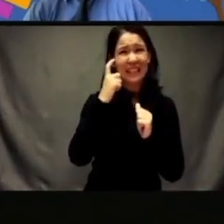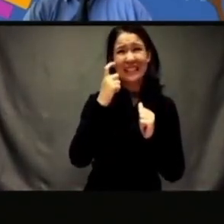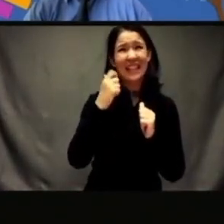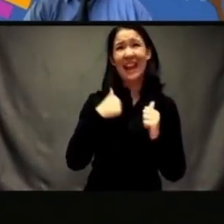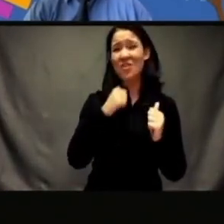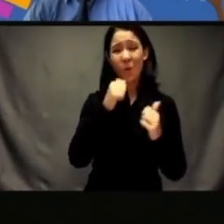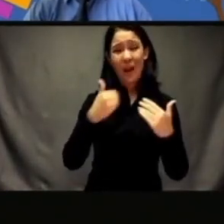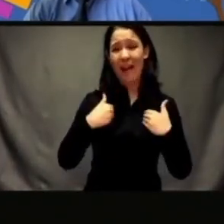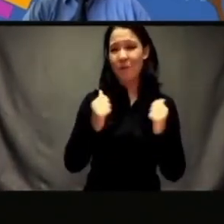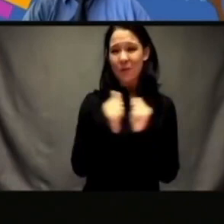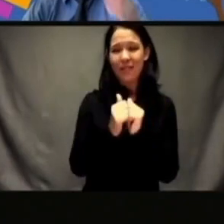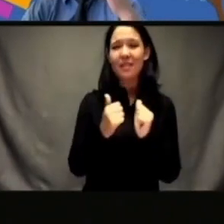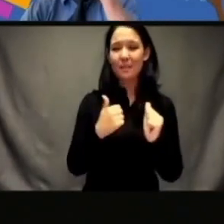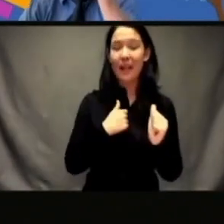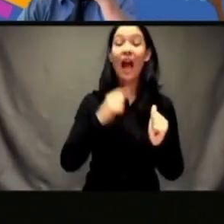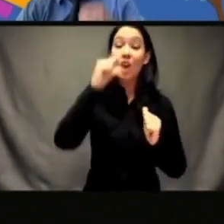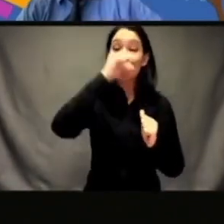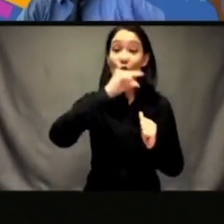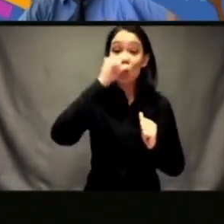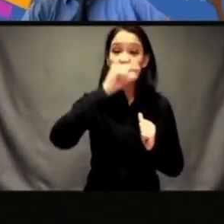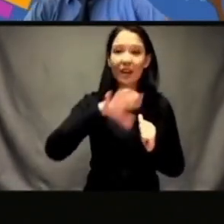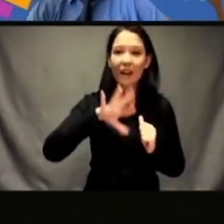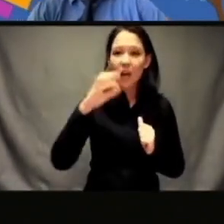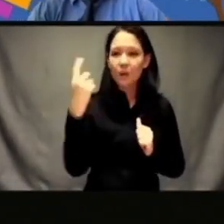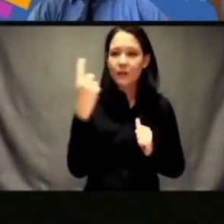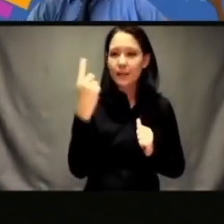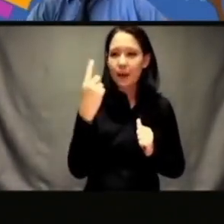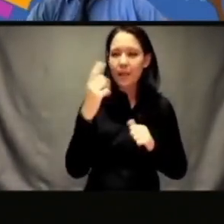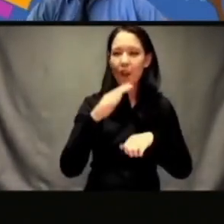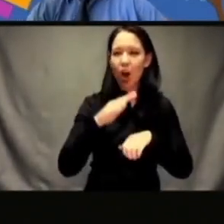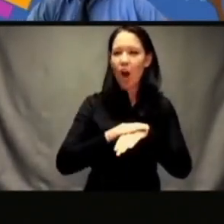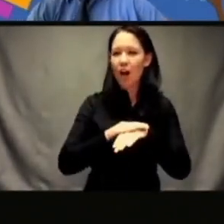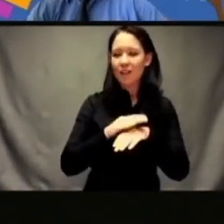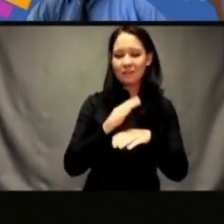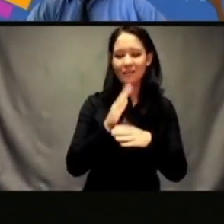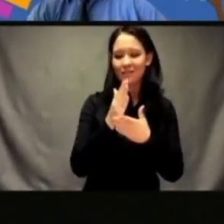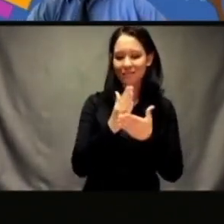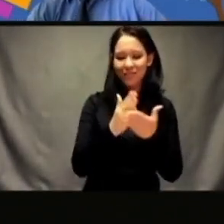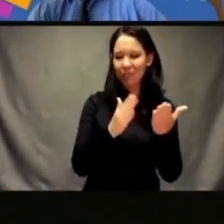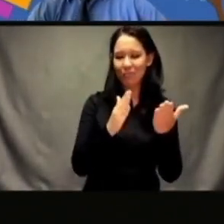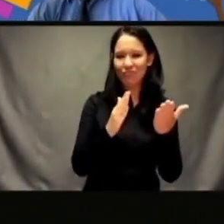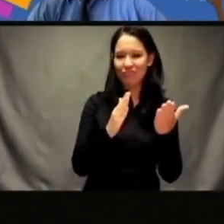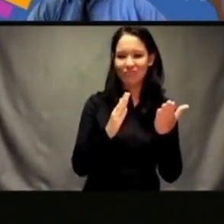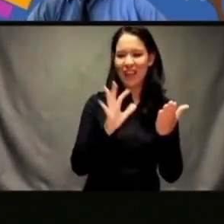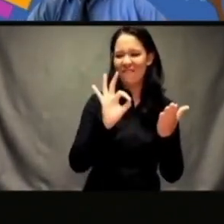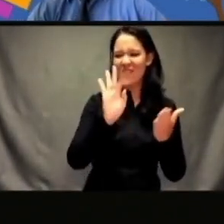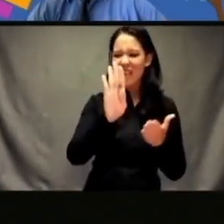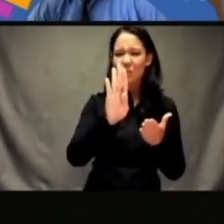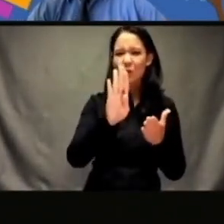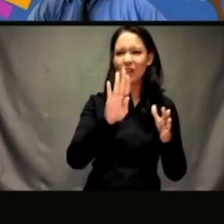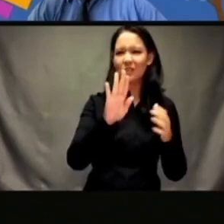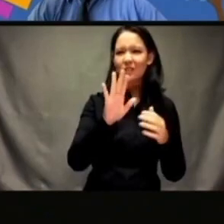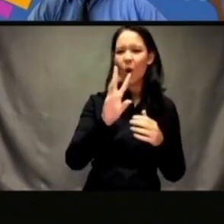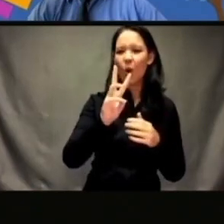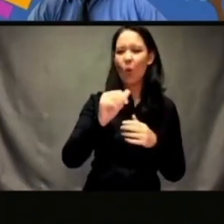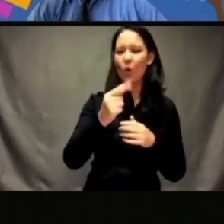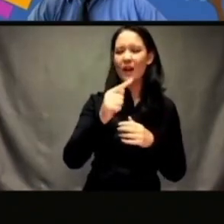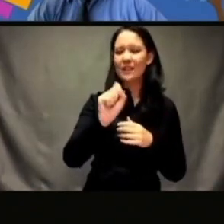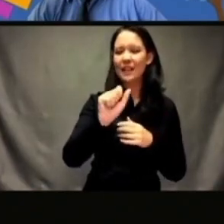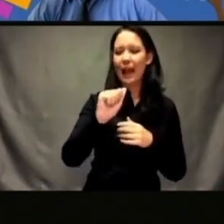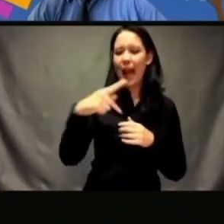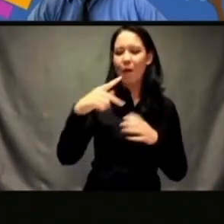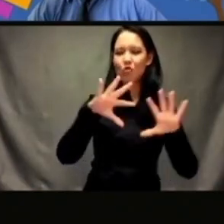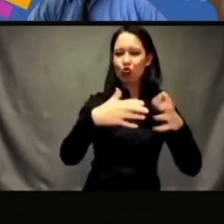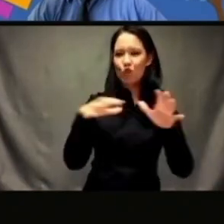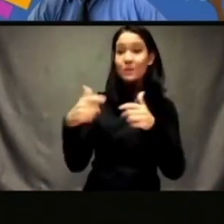I Google and then I found something on chats on some Facebook and WhatsApp groups, and I tried